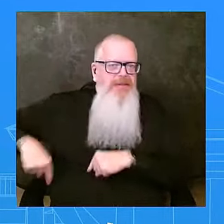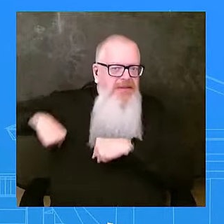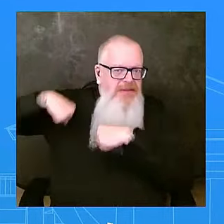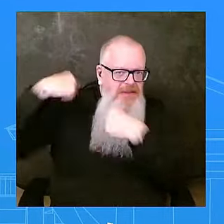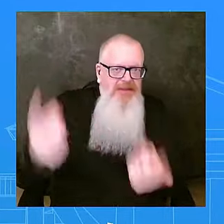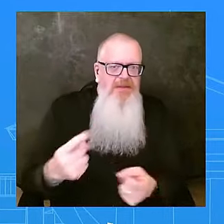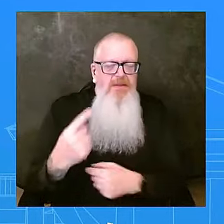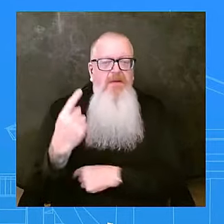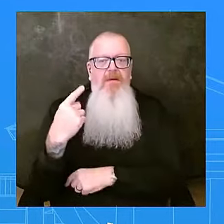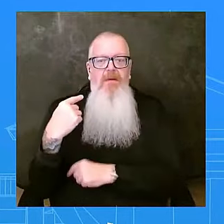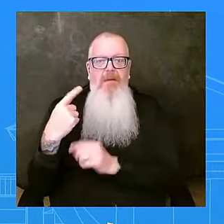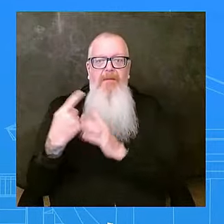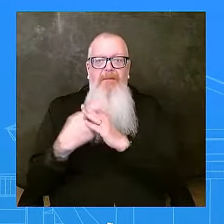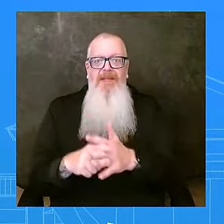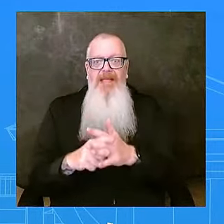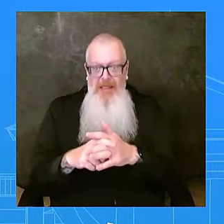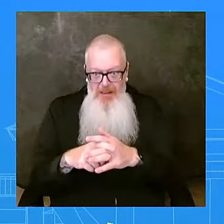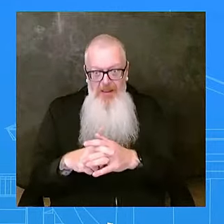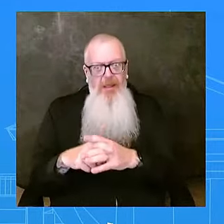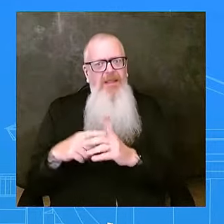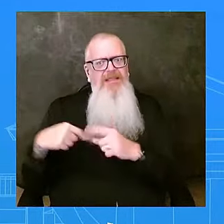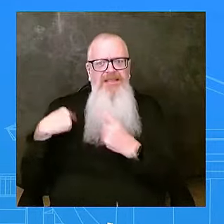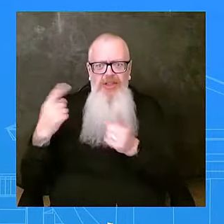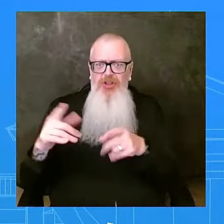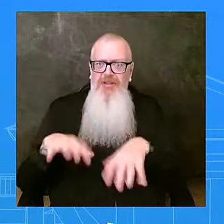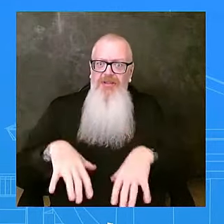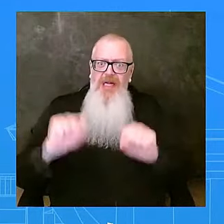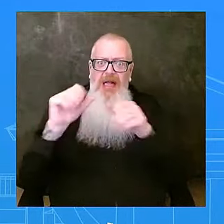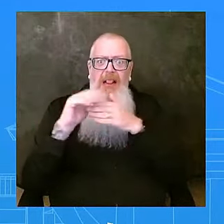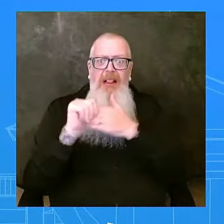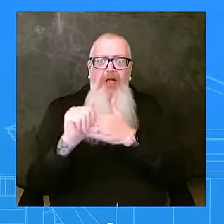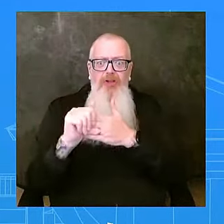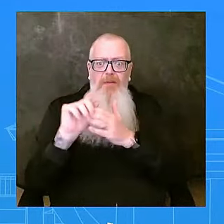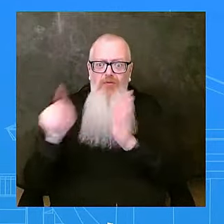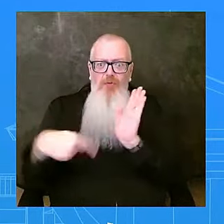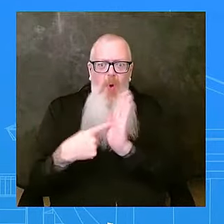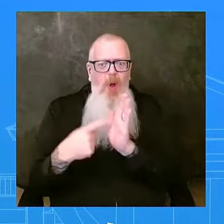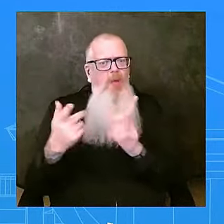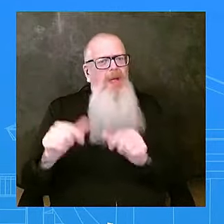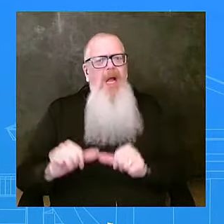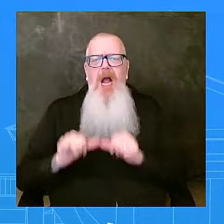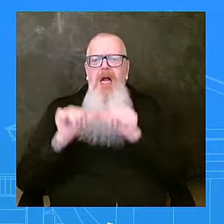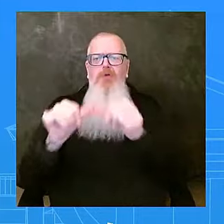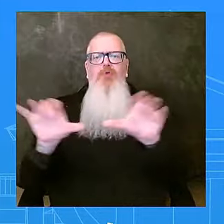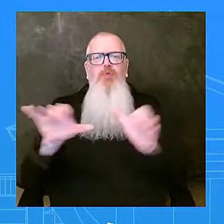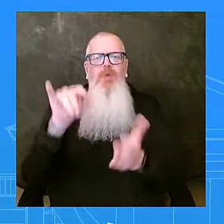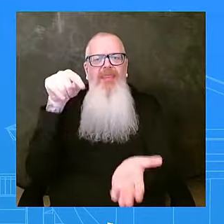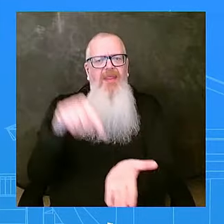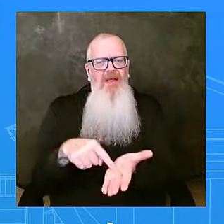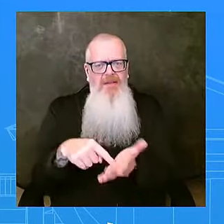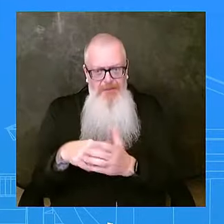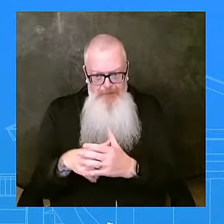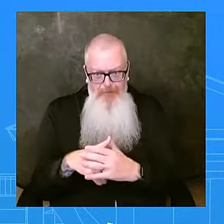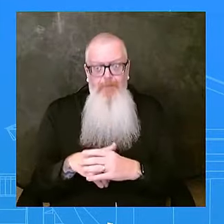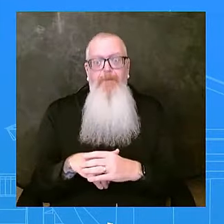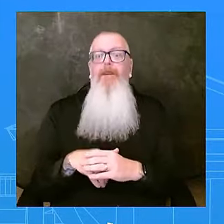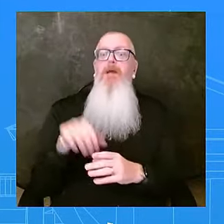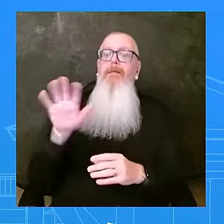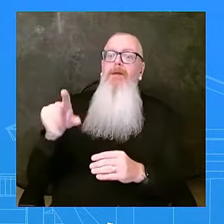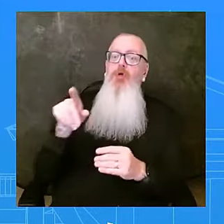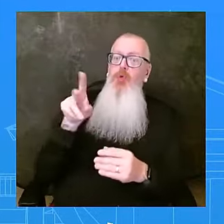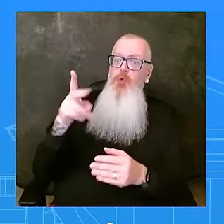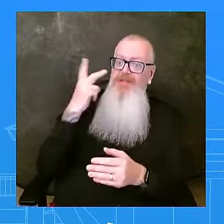leadership role, and will continue to do that. And do you see that as a part of her introducing herself to the country, which is